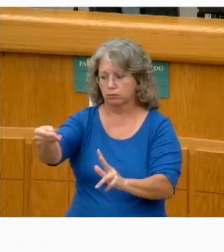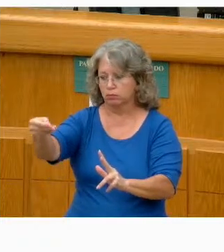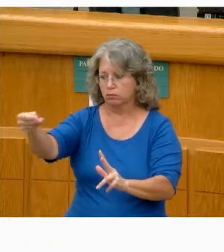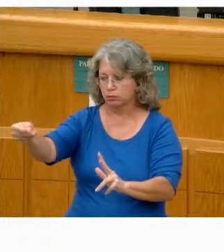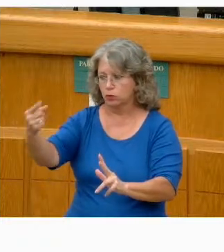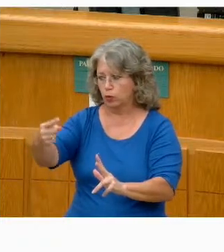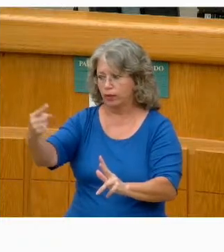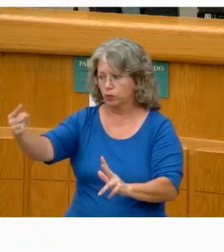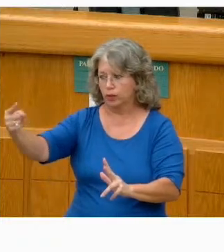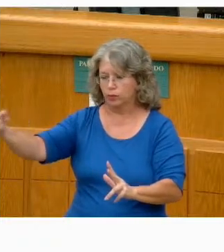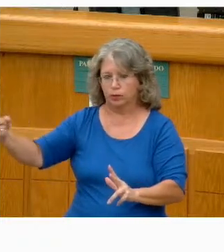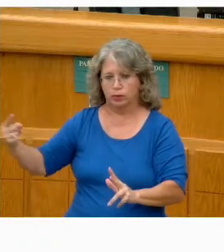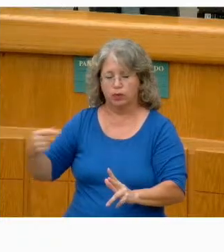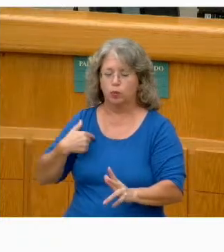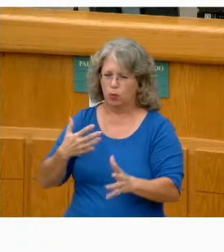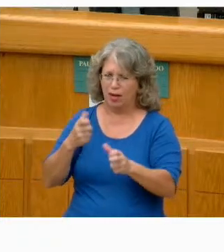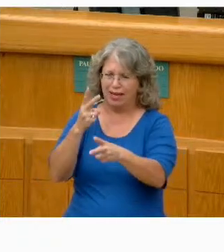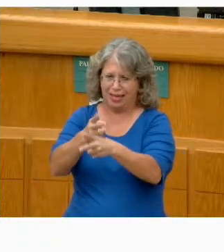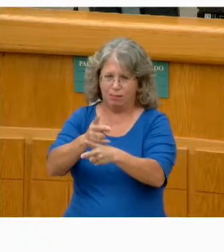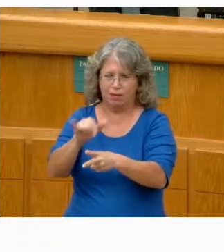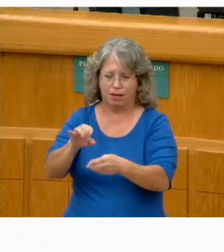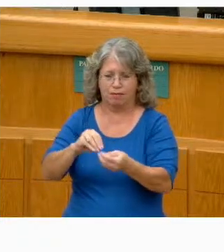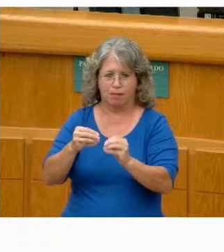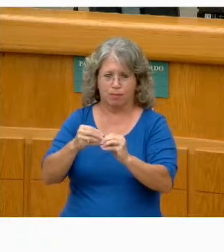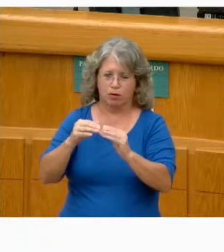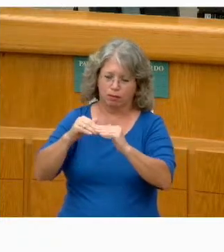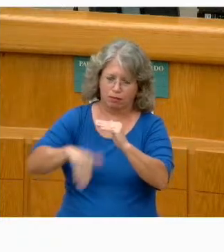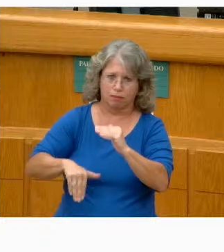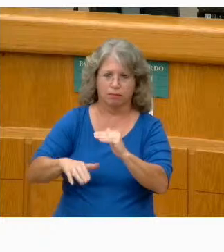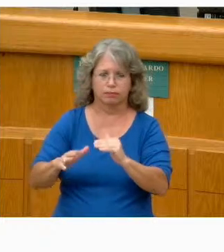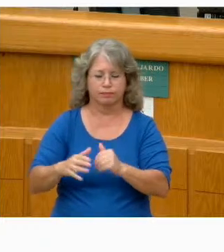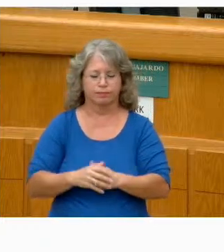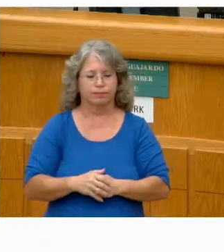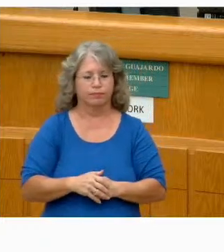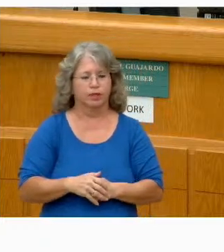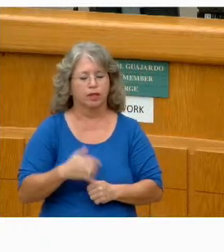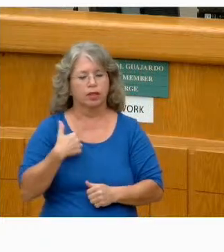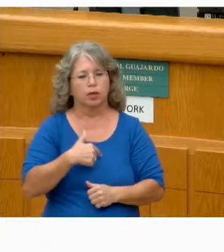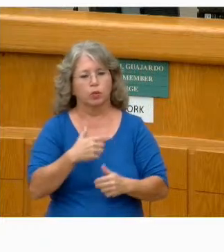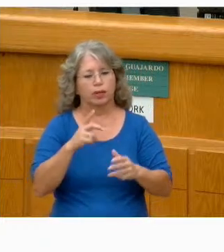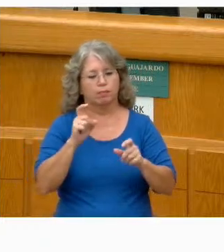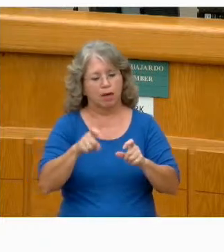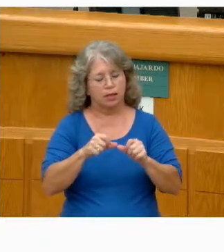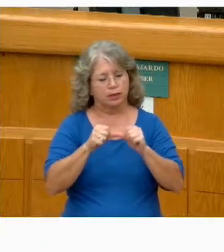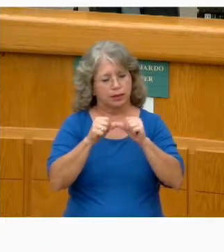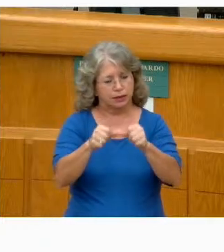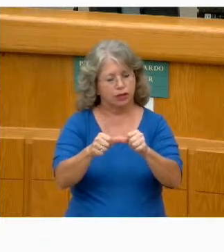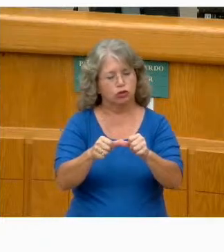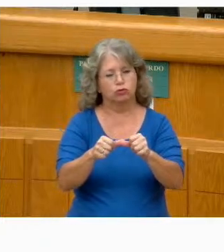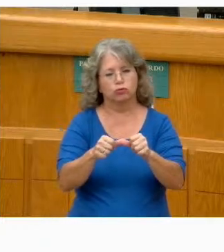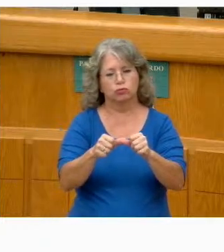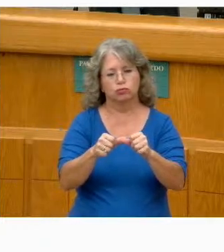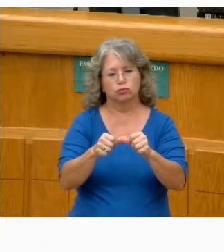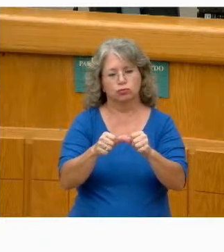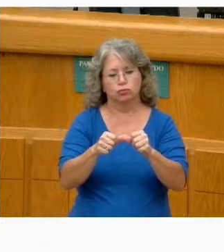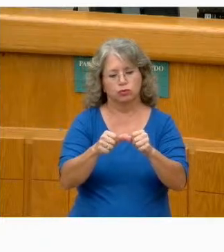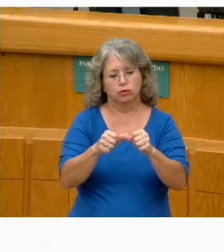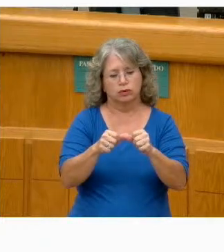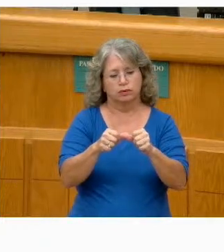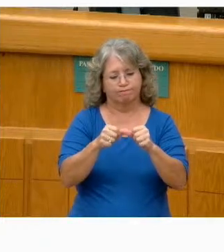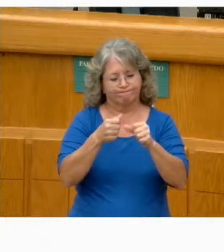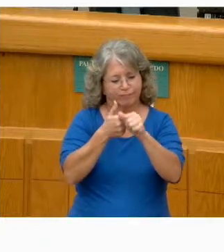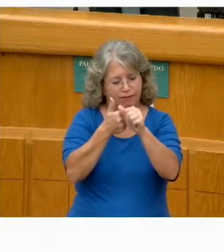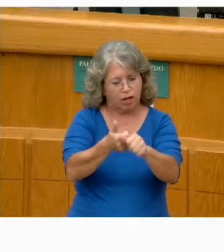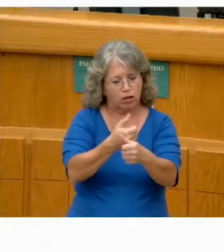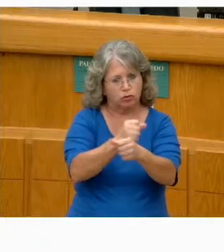that. We need to continue our efforts to reduce transmission, just like the public health director reviewed, and it's not time to relax